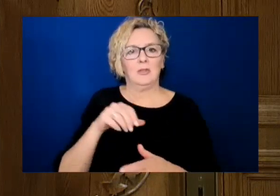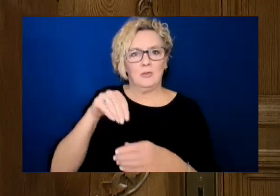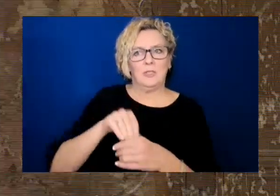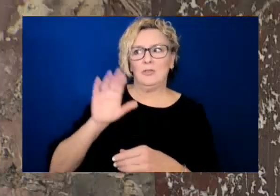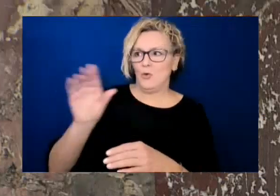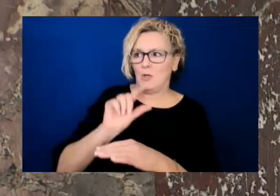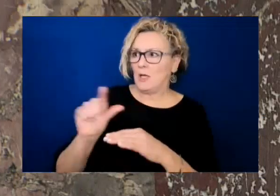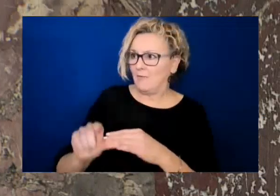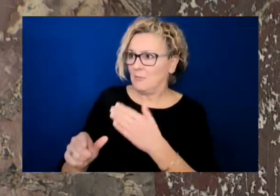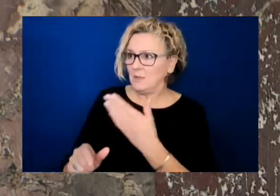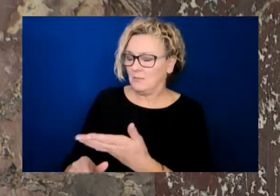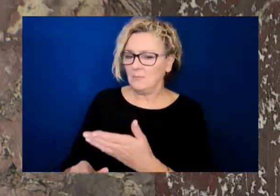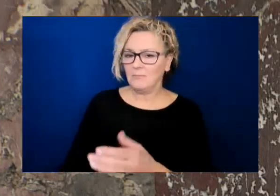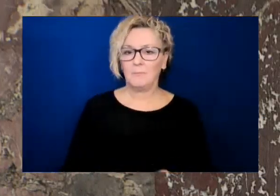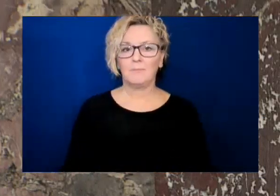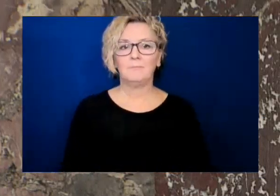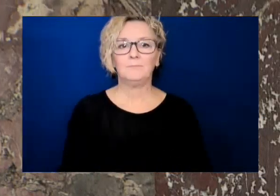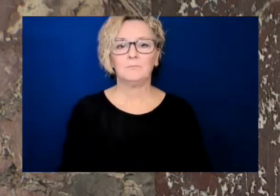Honourable Speaker.